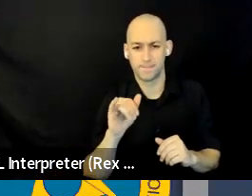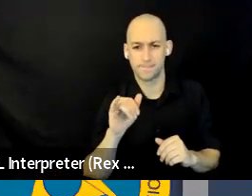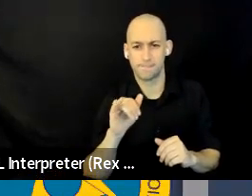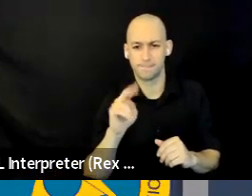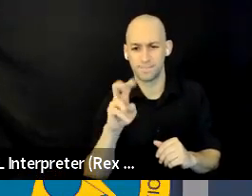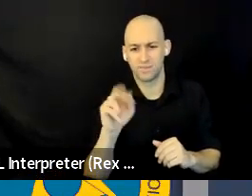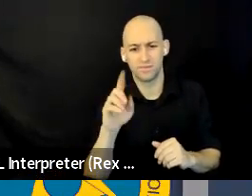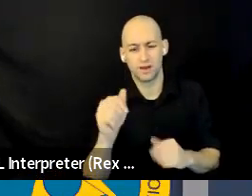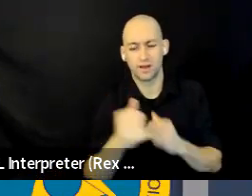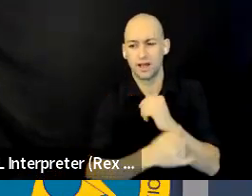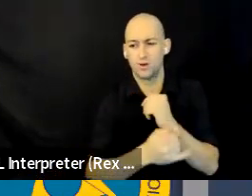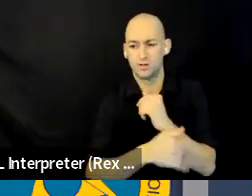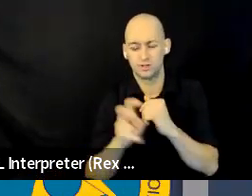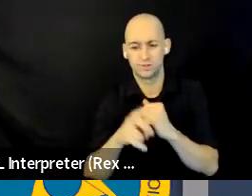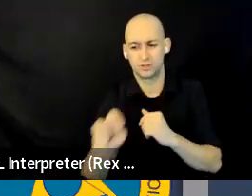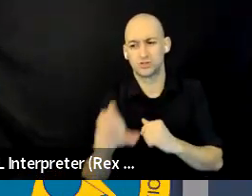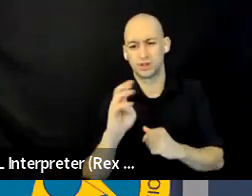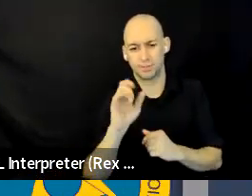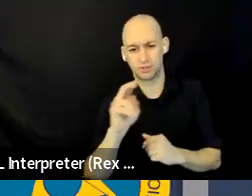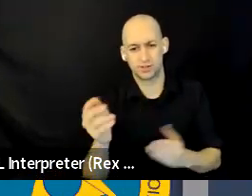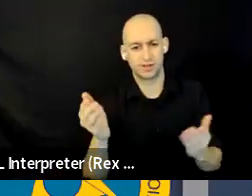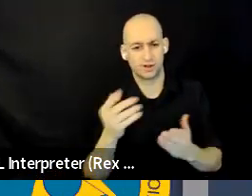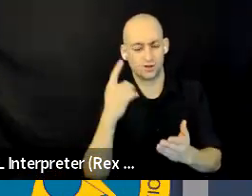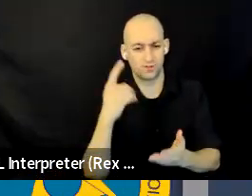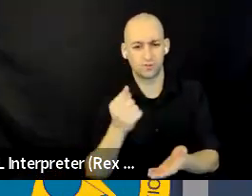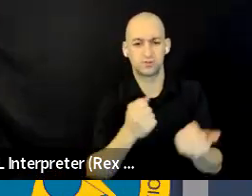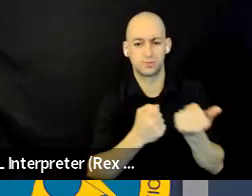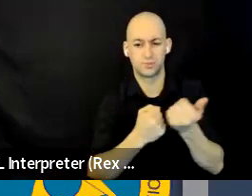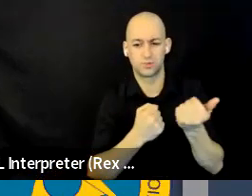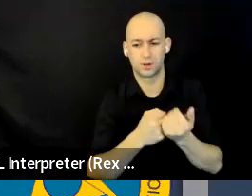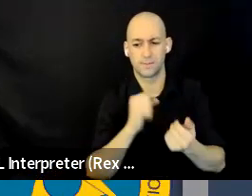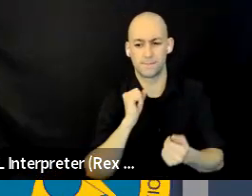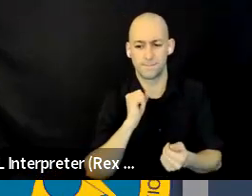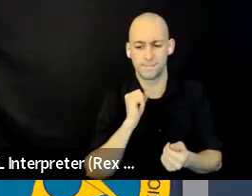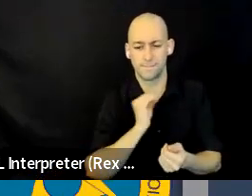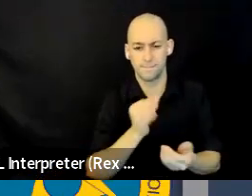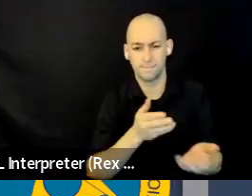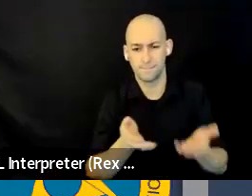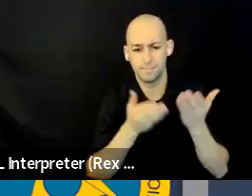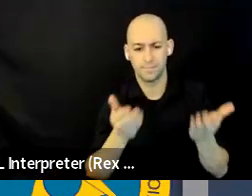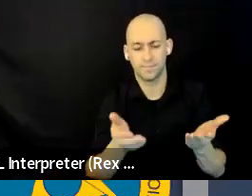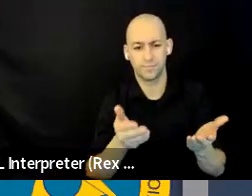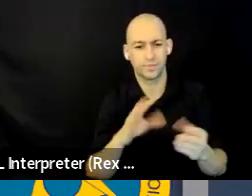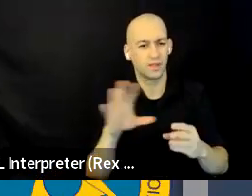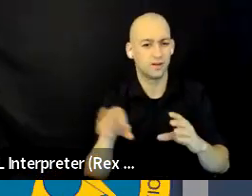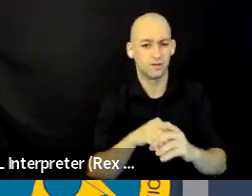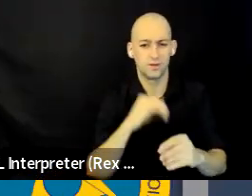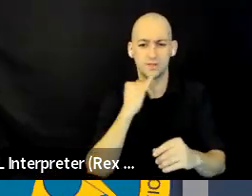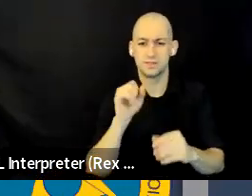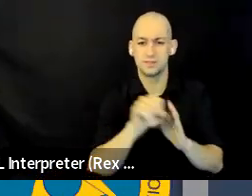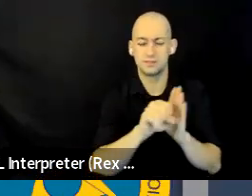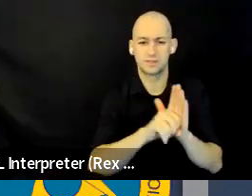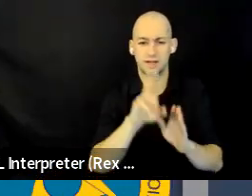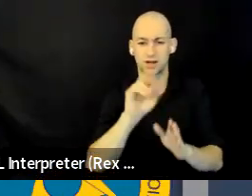County Transportation Commission is here to support the staff recommendations. Included in those recommendations is the State Route 49 Grass